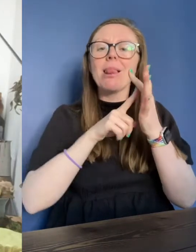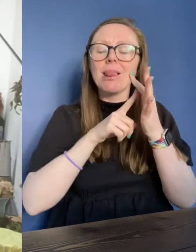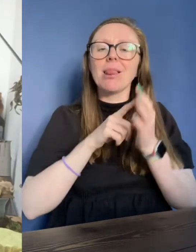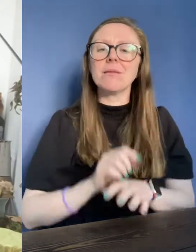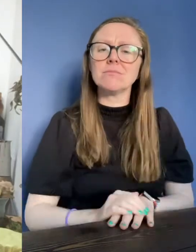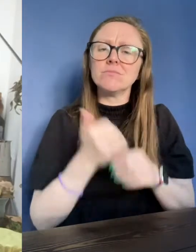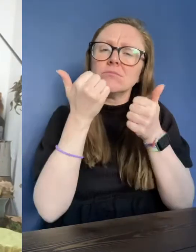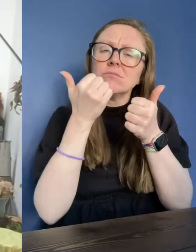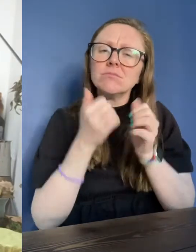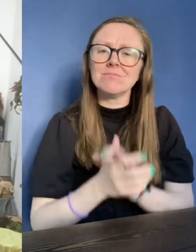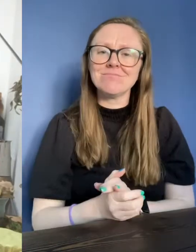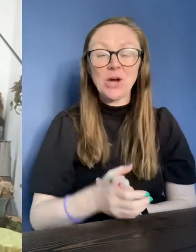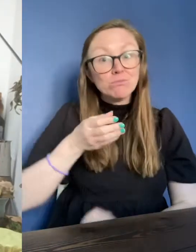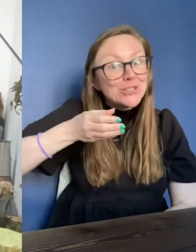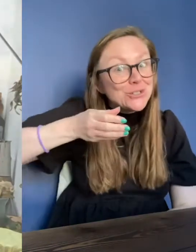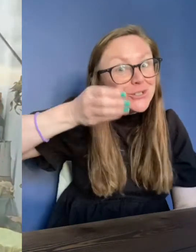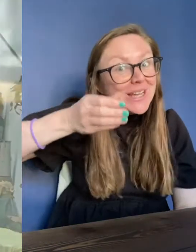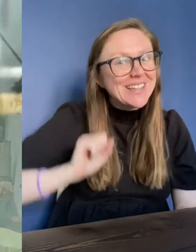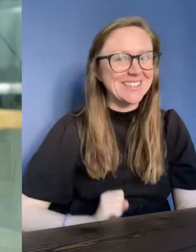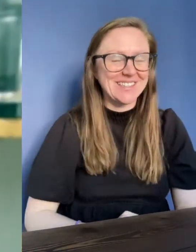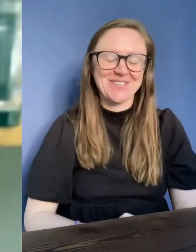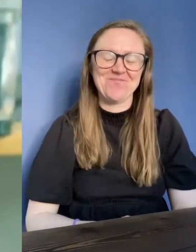plant. Cheers!